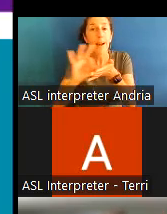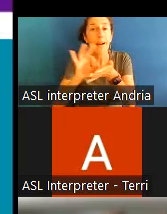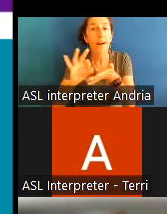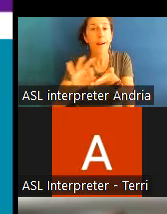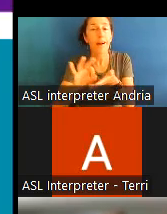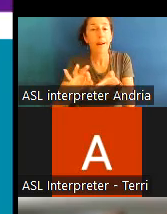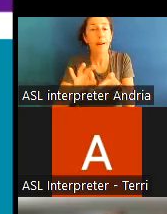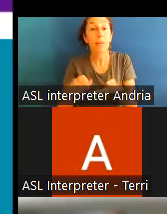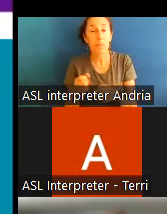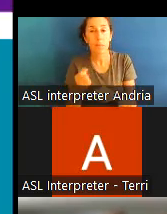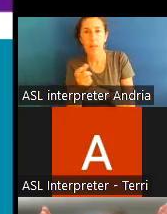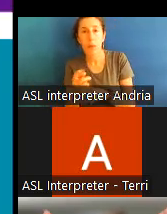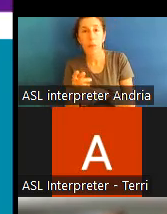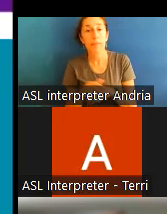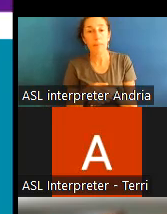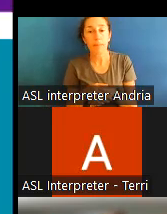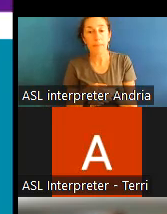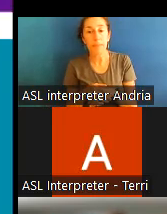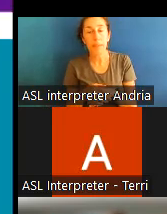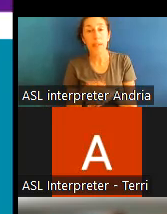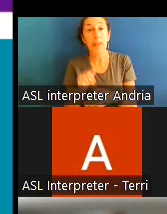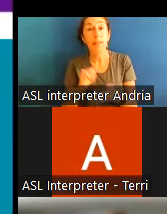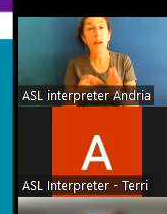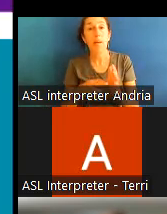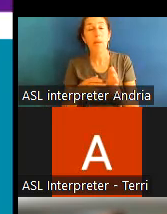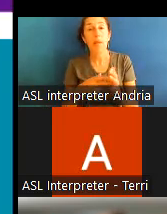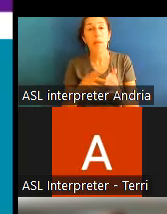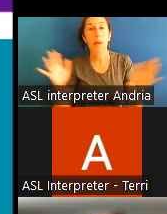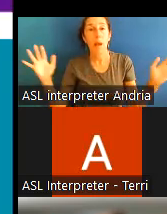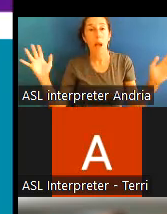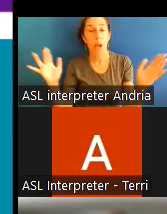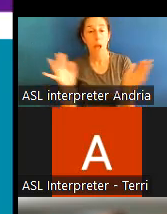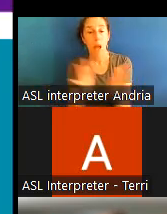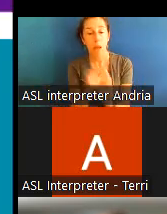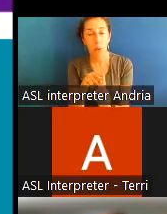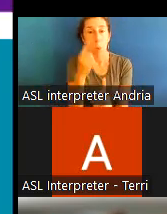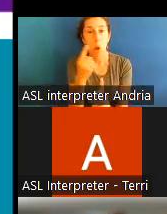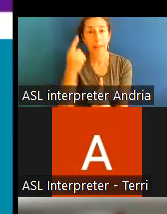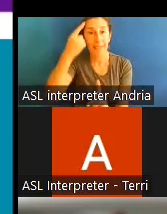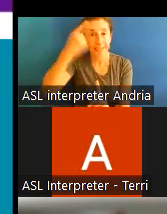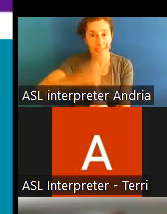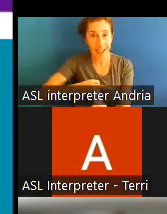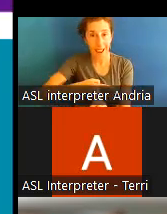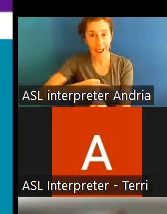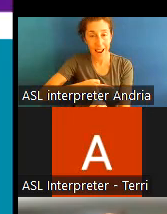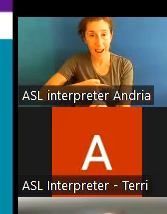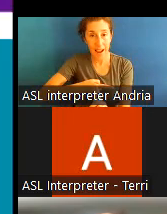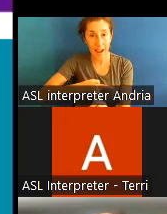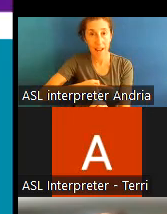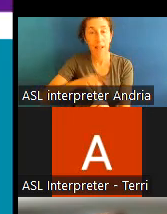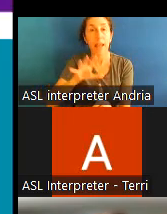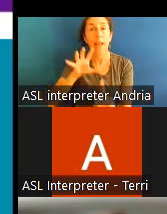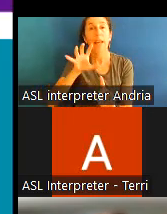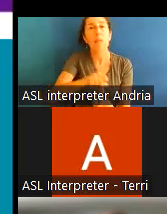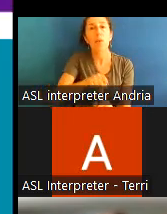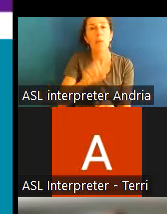at a snapshot, a point in time on one particular day, what happened on that day at centers, every center